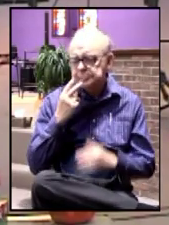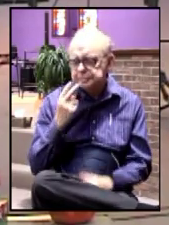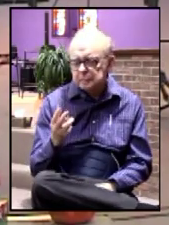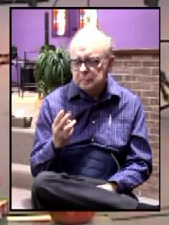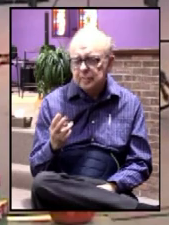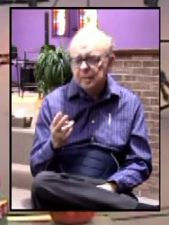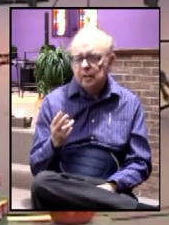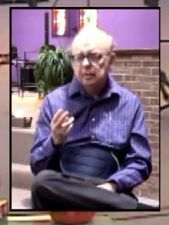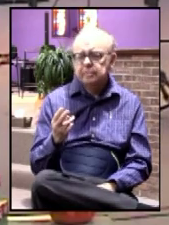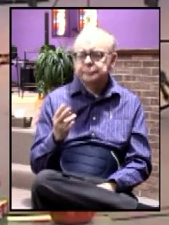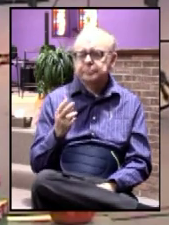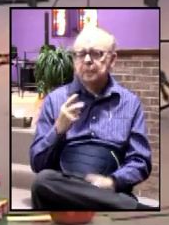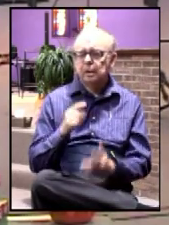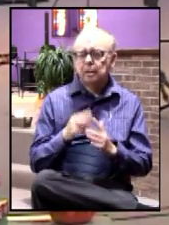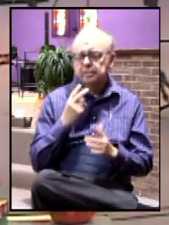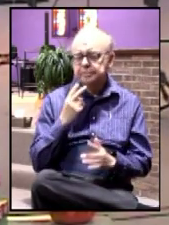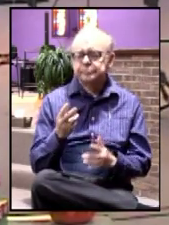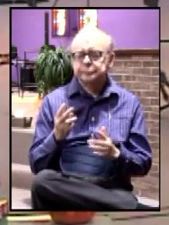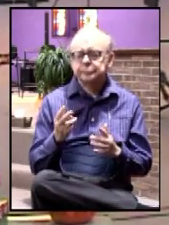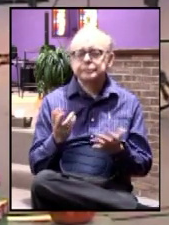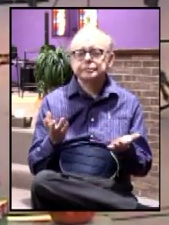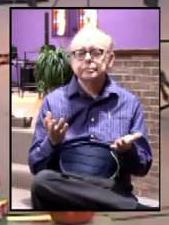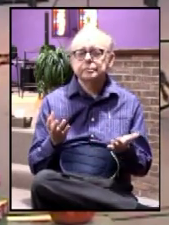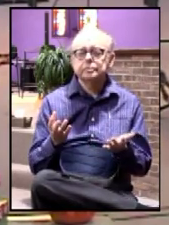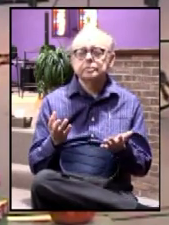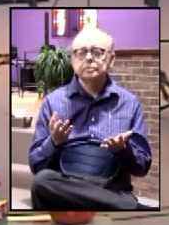would see, and as you begin to see with the